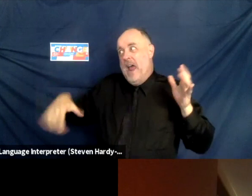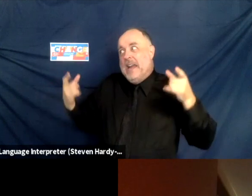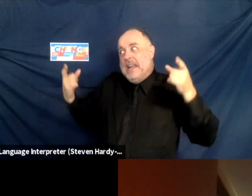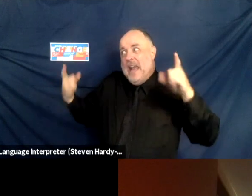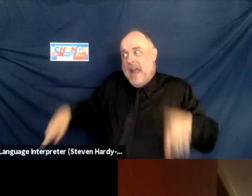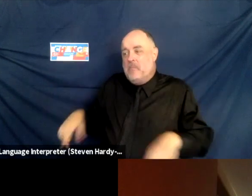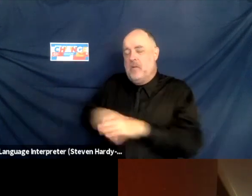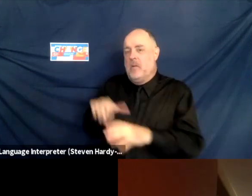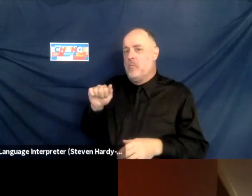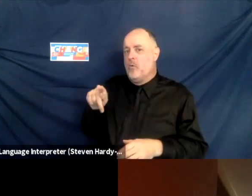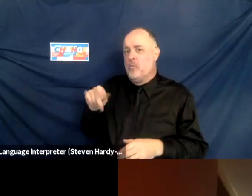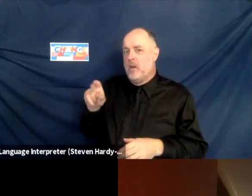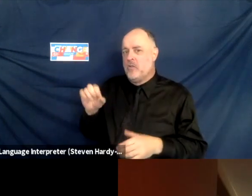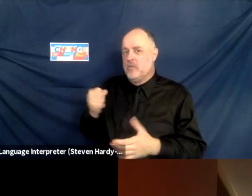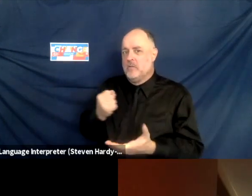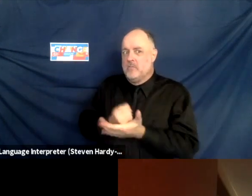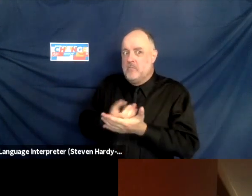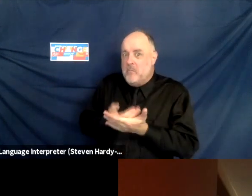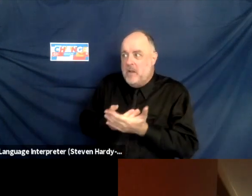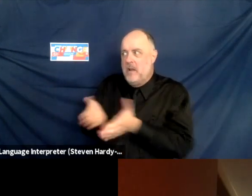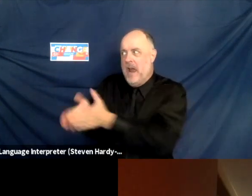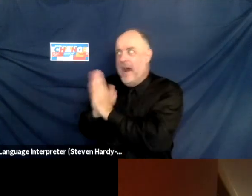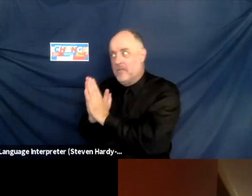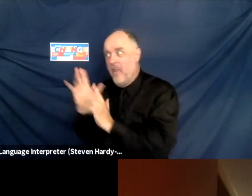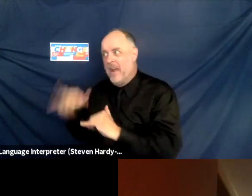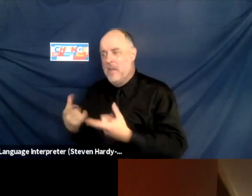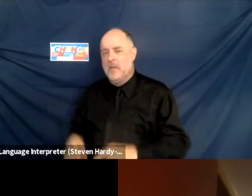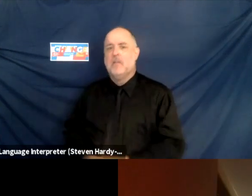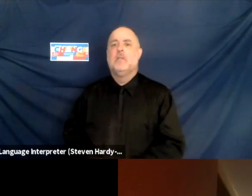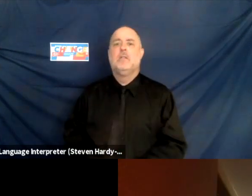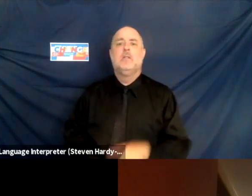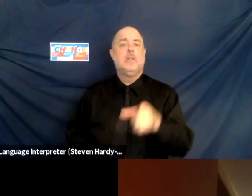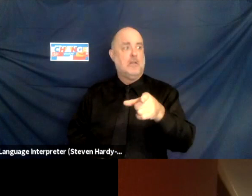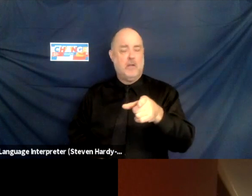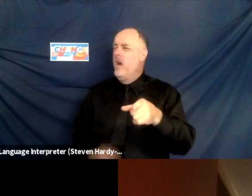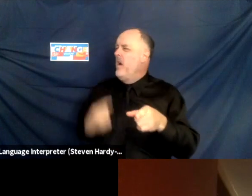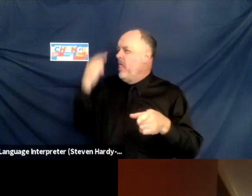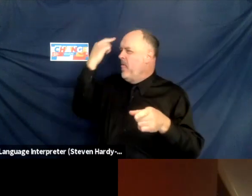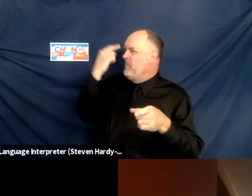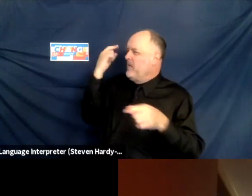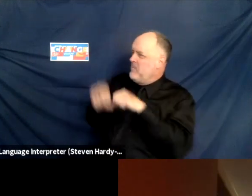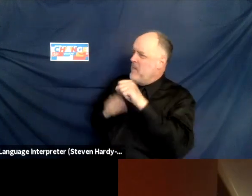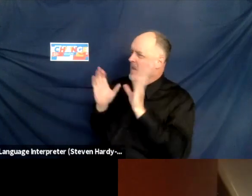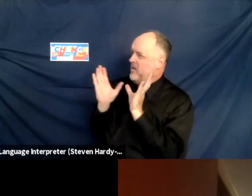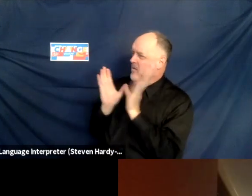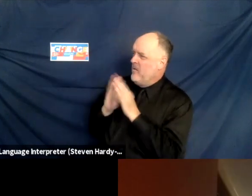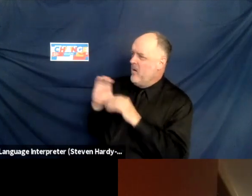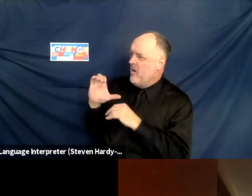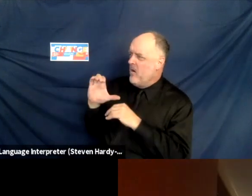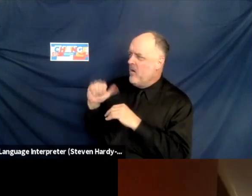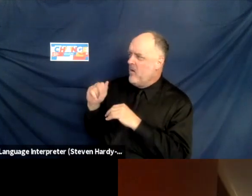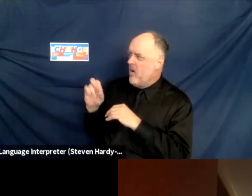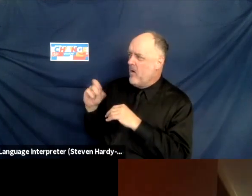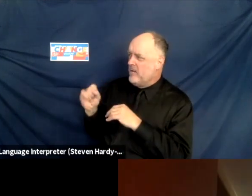ask. Got a question about the Bike Caucus. Does it work with the League? Yes, it definitely does. We do a lot of events with